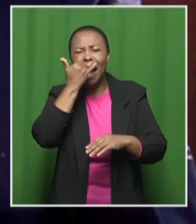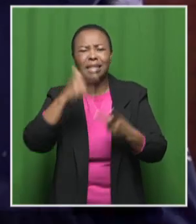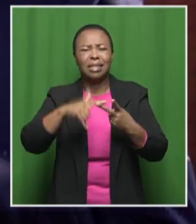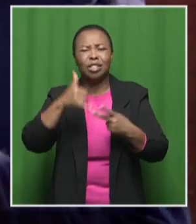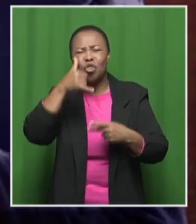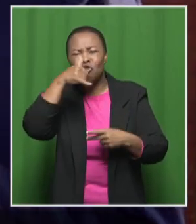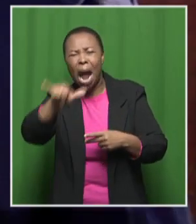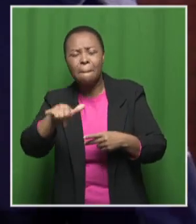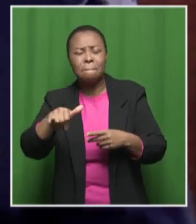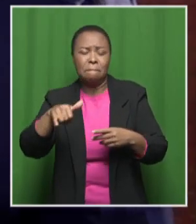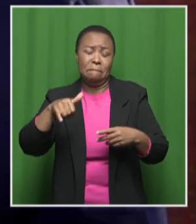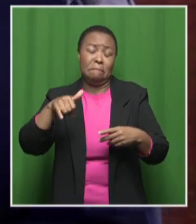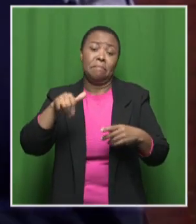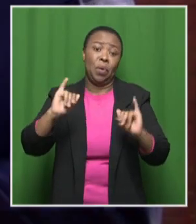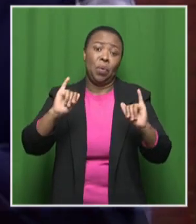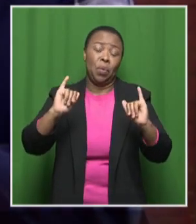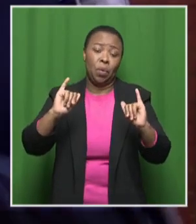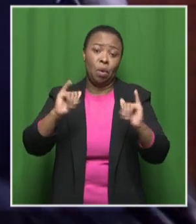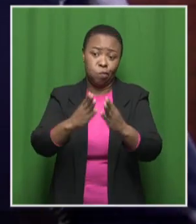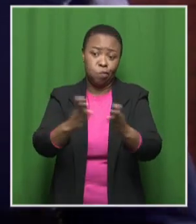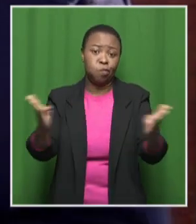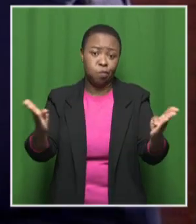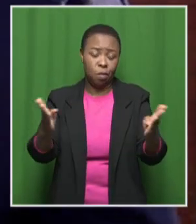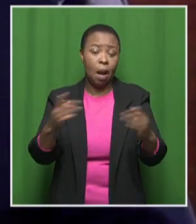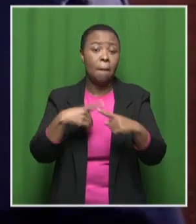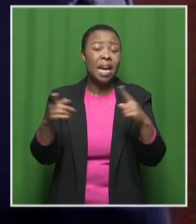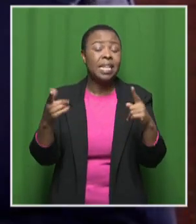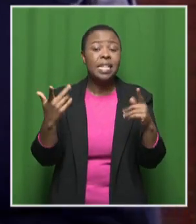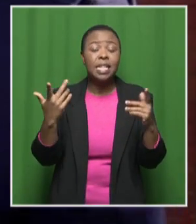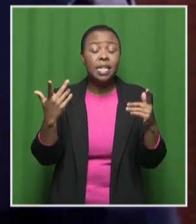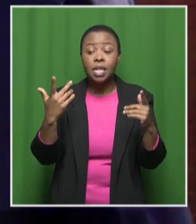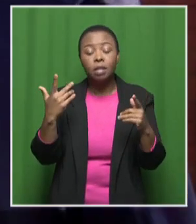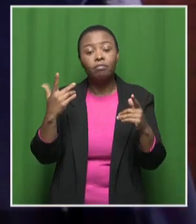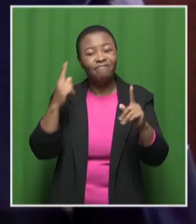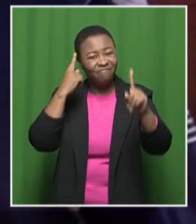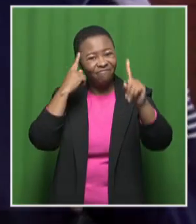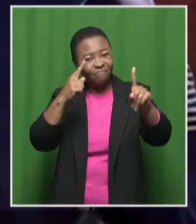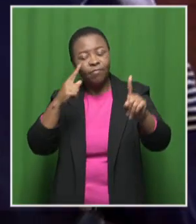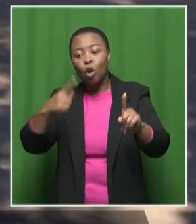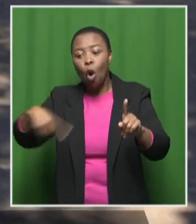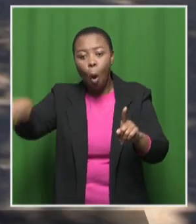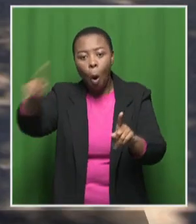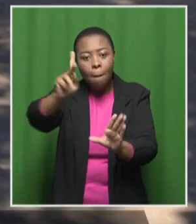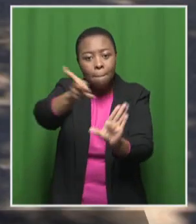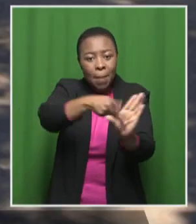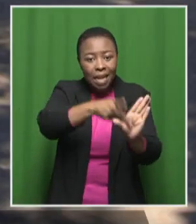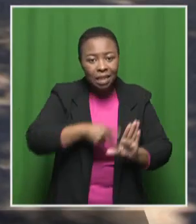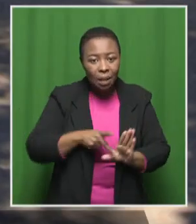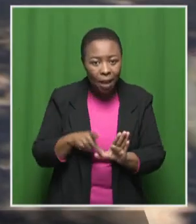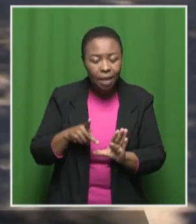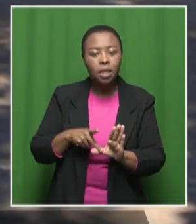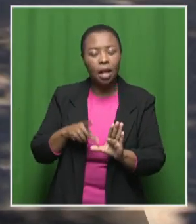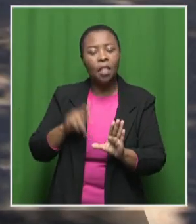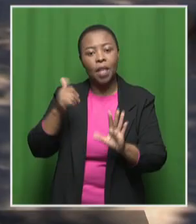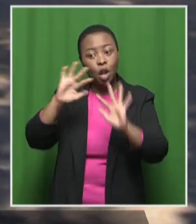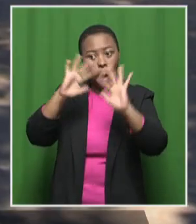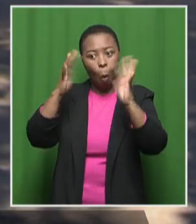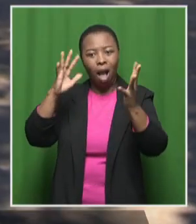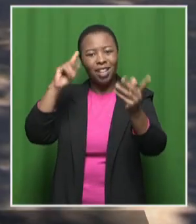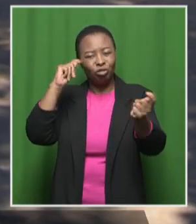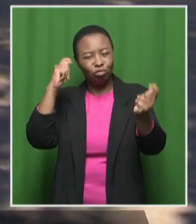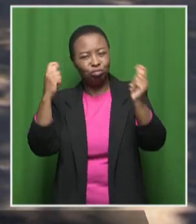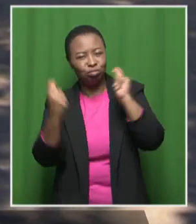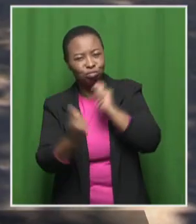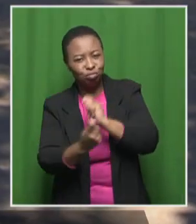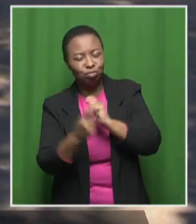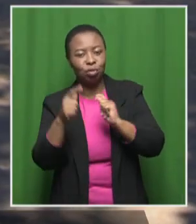stuff like that. But as we go along, everybody participating, we're gonna change the way the world looks for all the